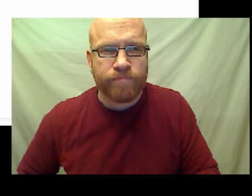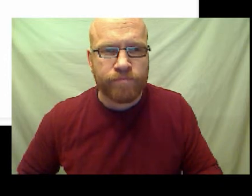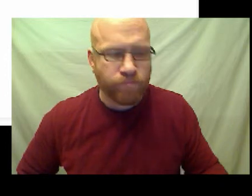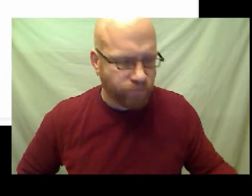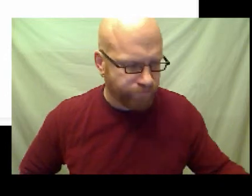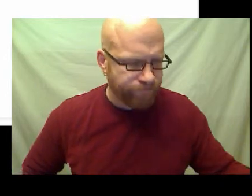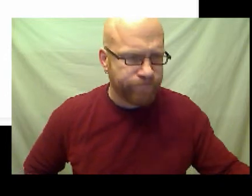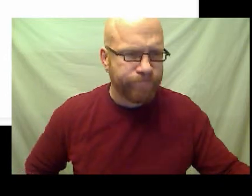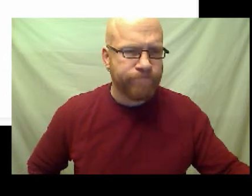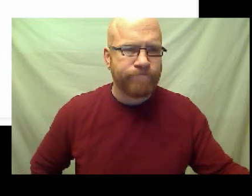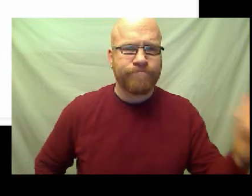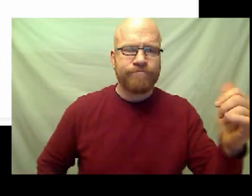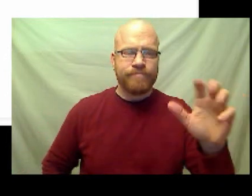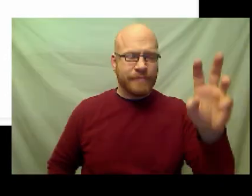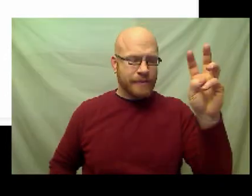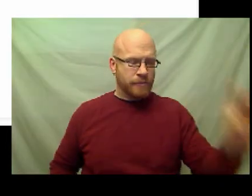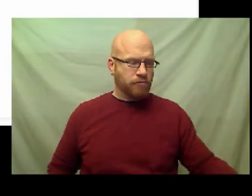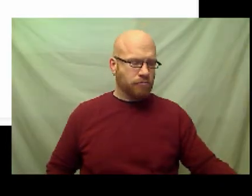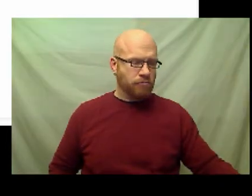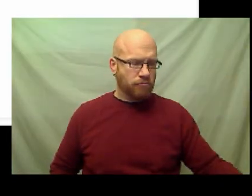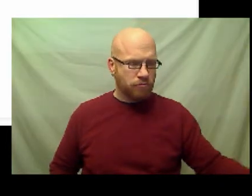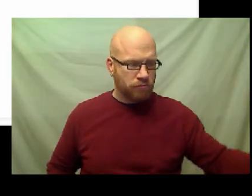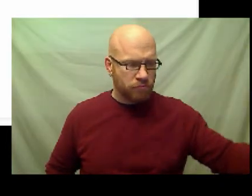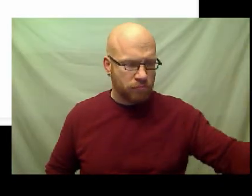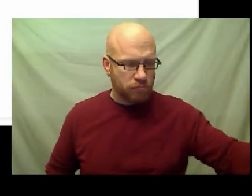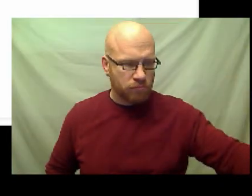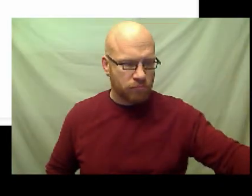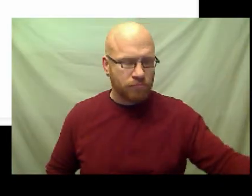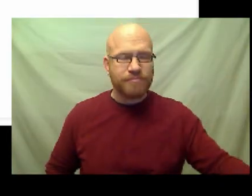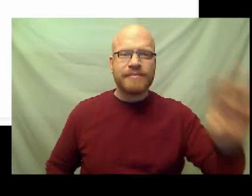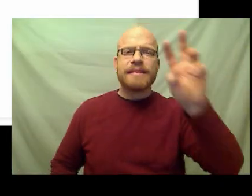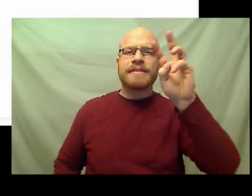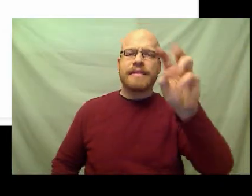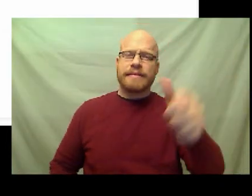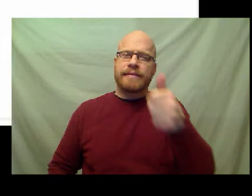Okay, now we have the 6. I can't write my pencil here. Hold on. 6.